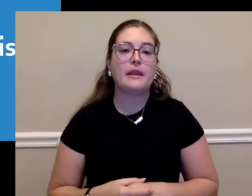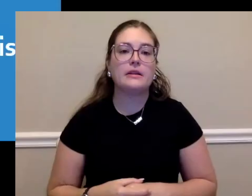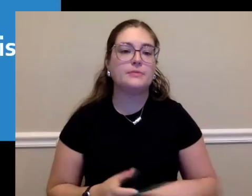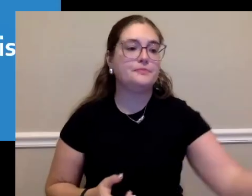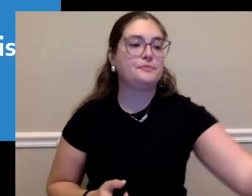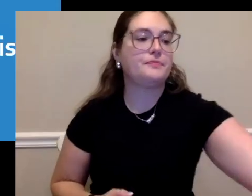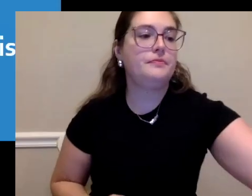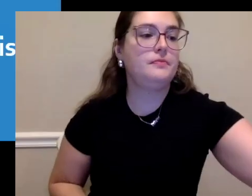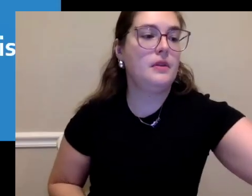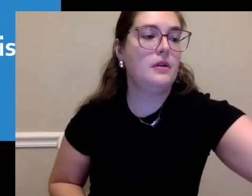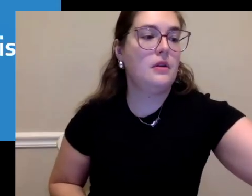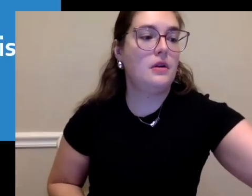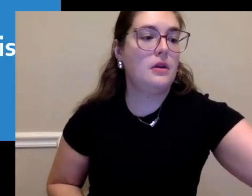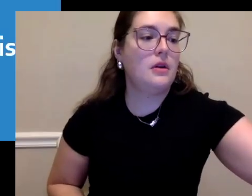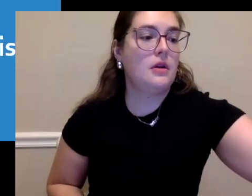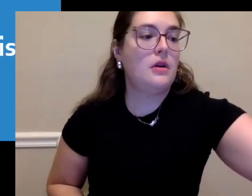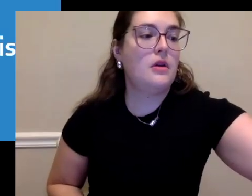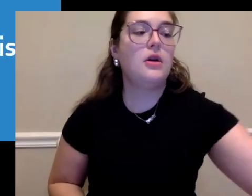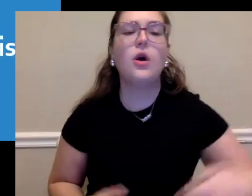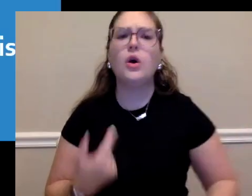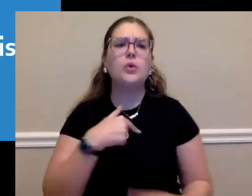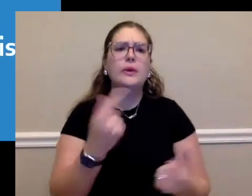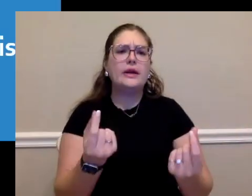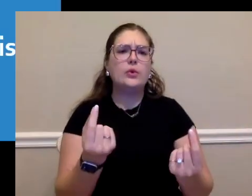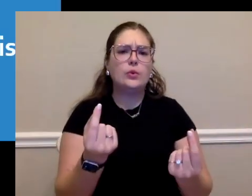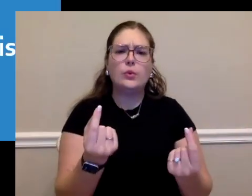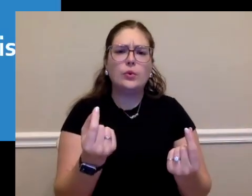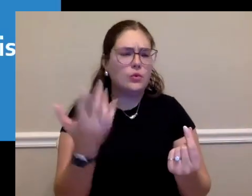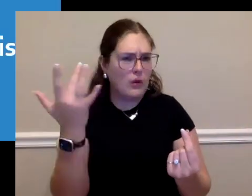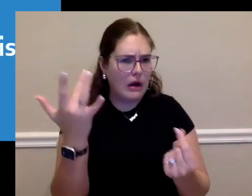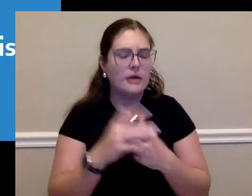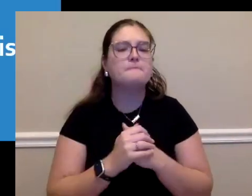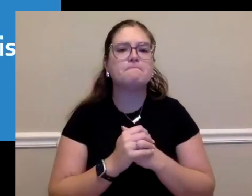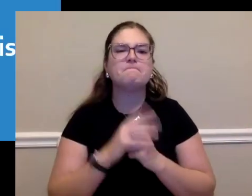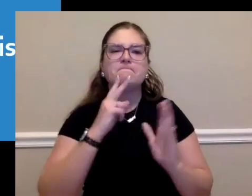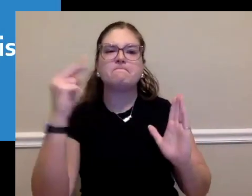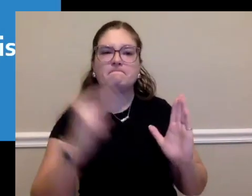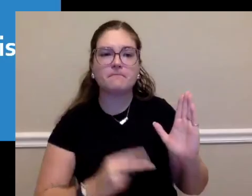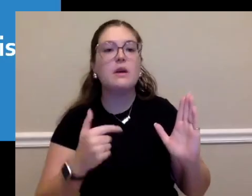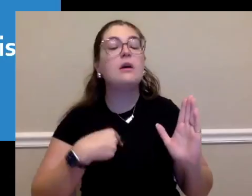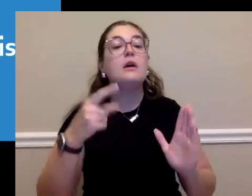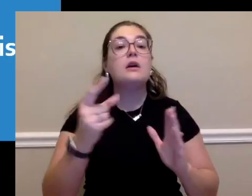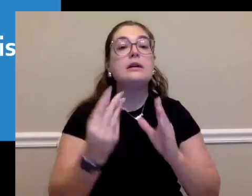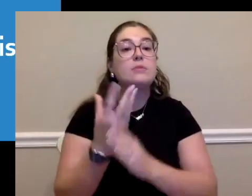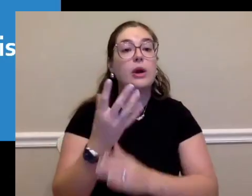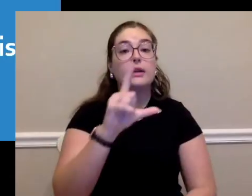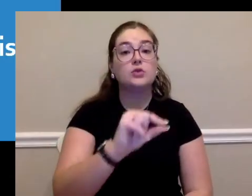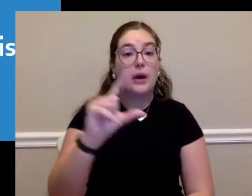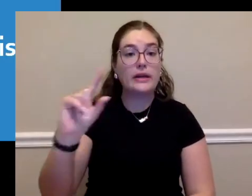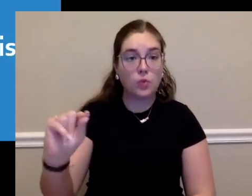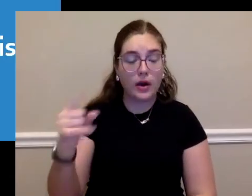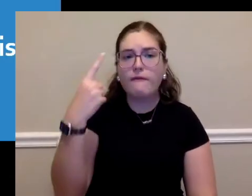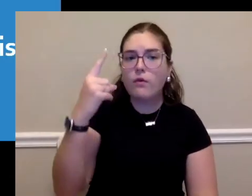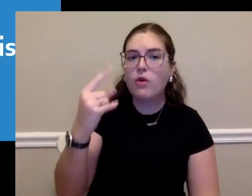So what did we do and why did we do it? The national survey was conducted in spring of 2020 to collect awareness, solutions,